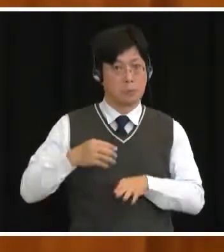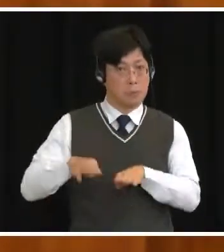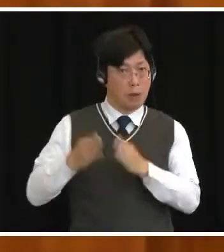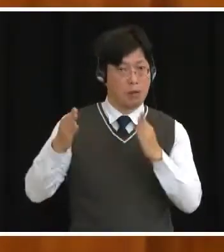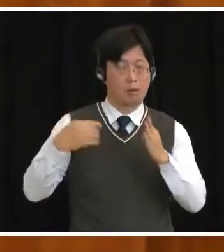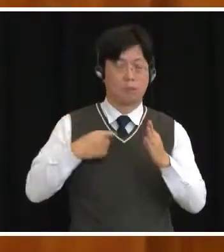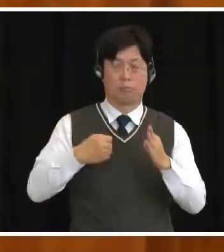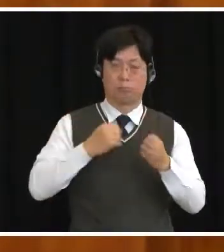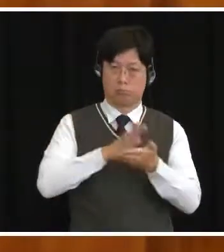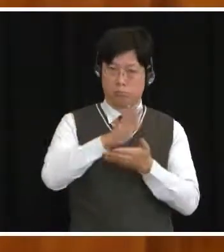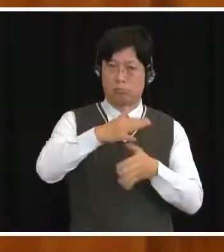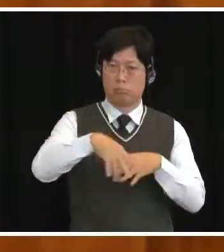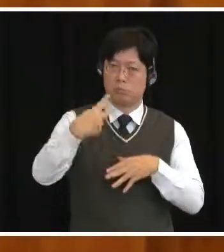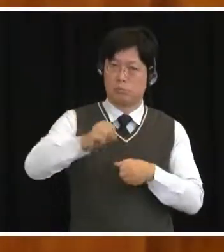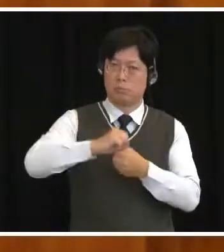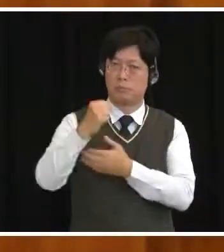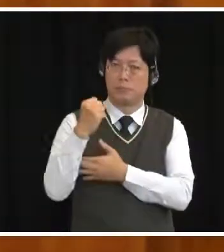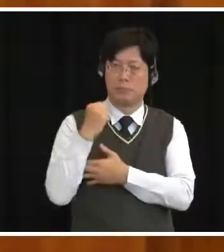And